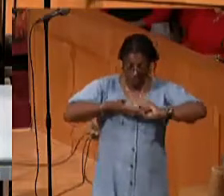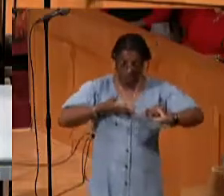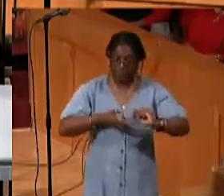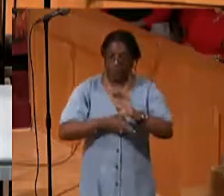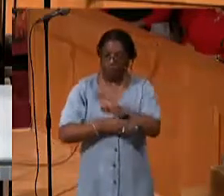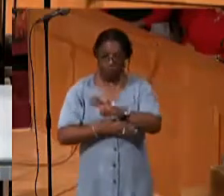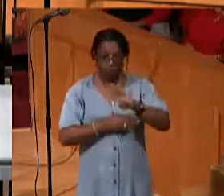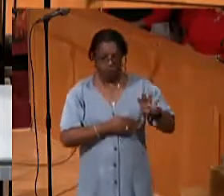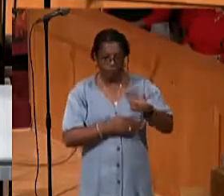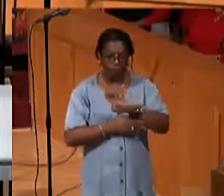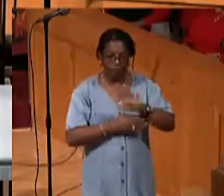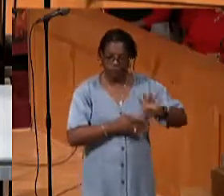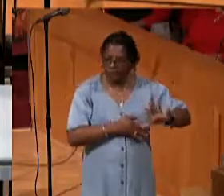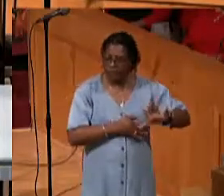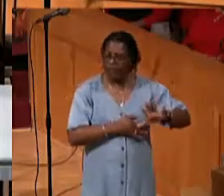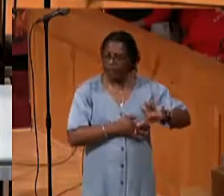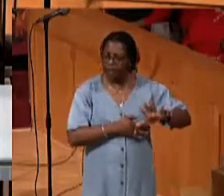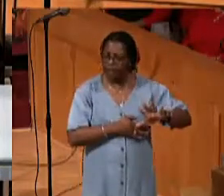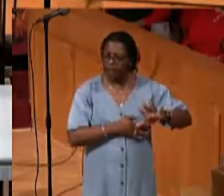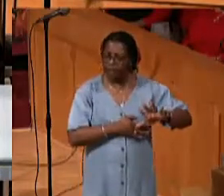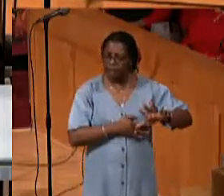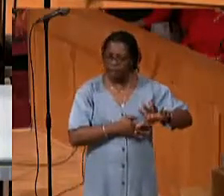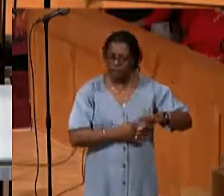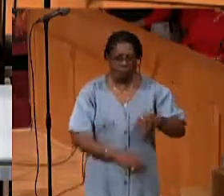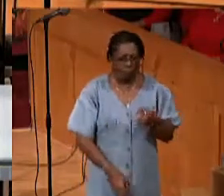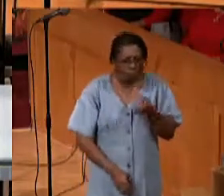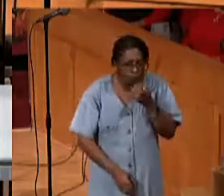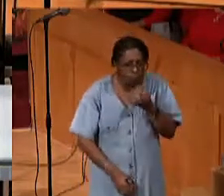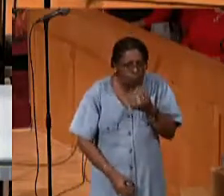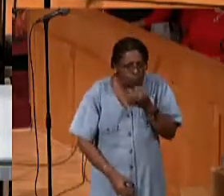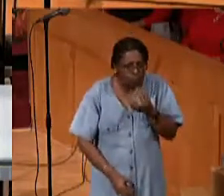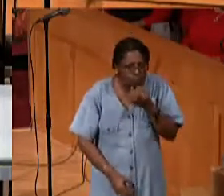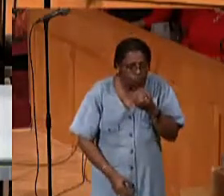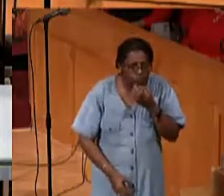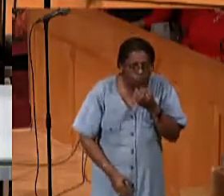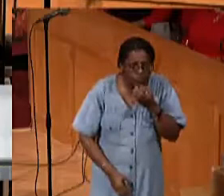and 45. It says, as soon as she heard the